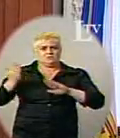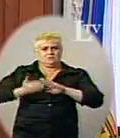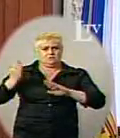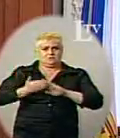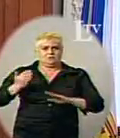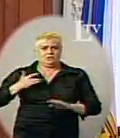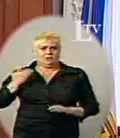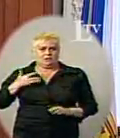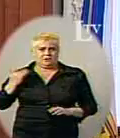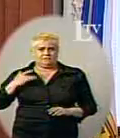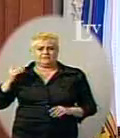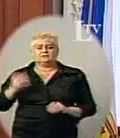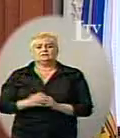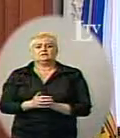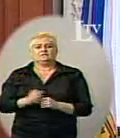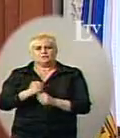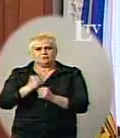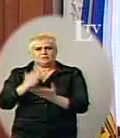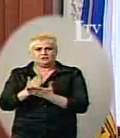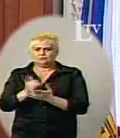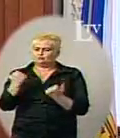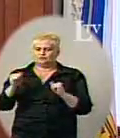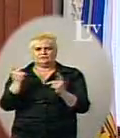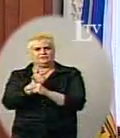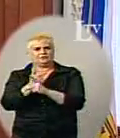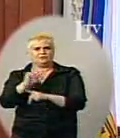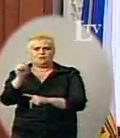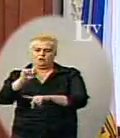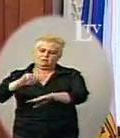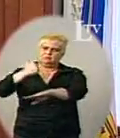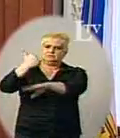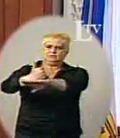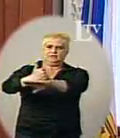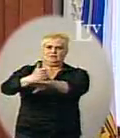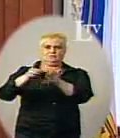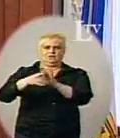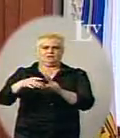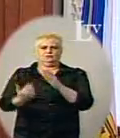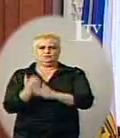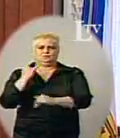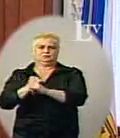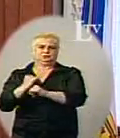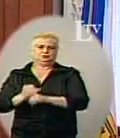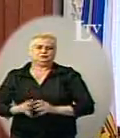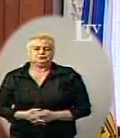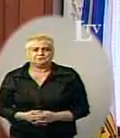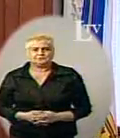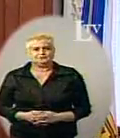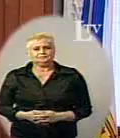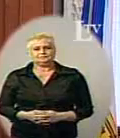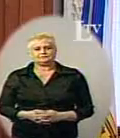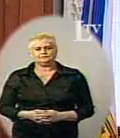taken to ensure a location for the Institute.